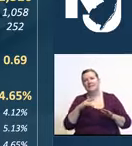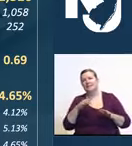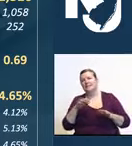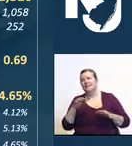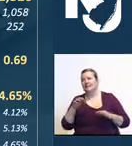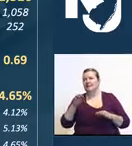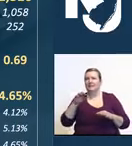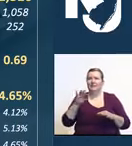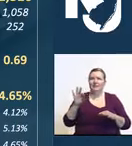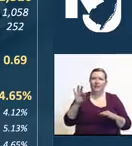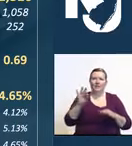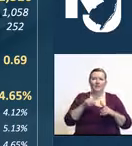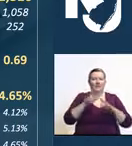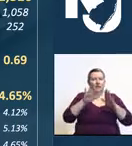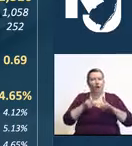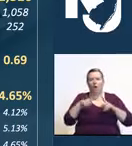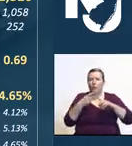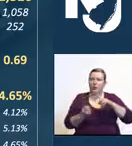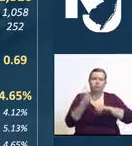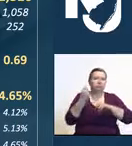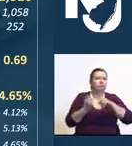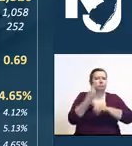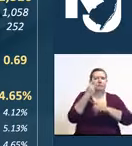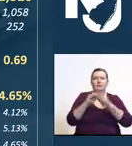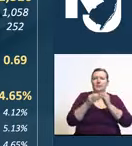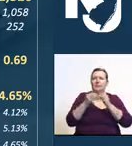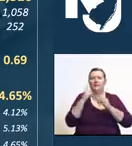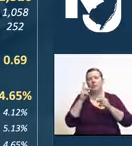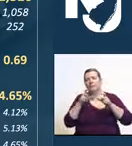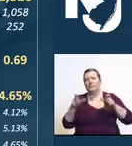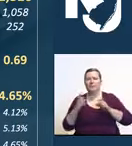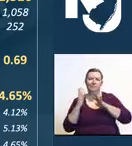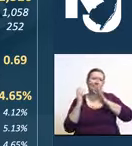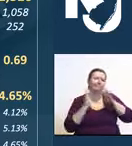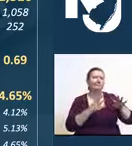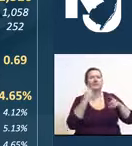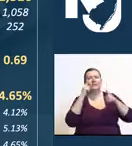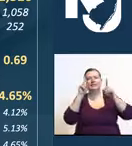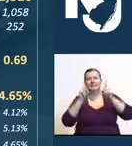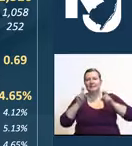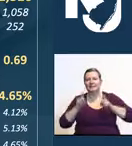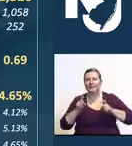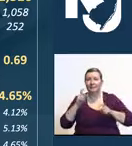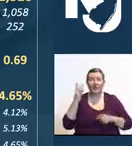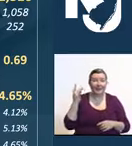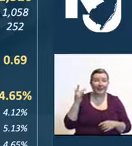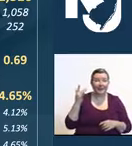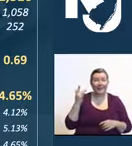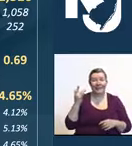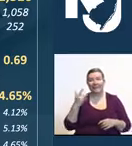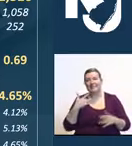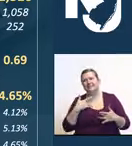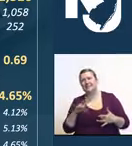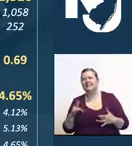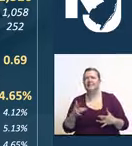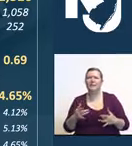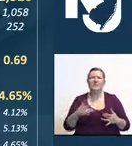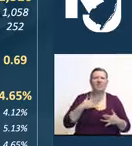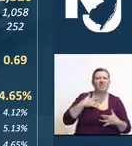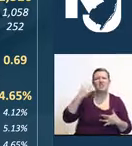days, as fewer people overall get tested on the weekends, and those who do are getting tested because they're exhibiting, more likely than